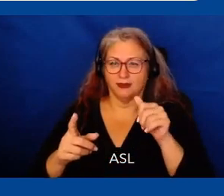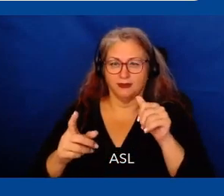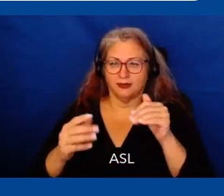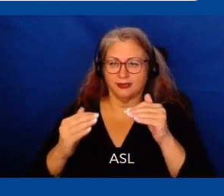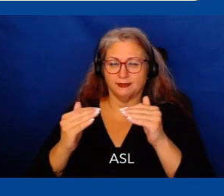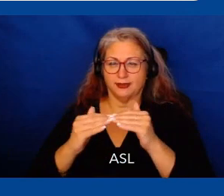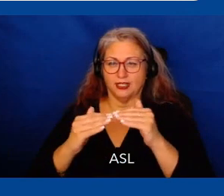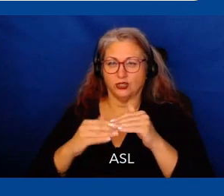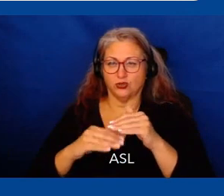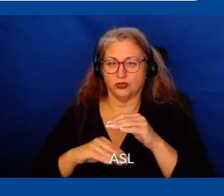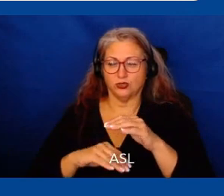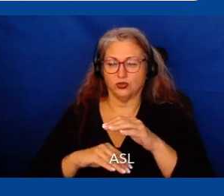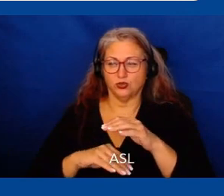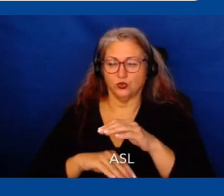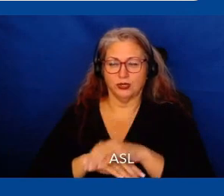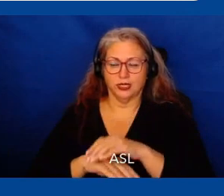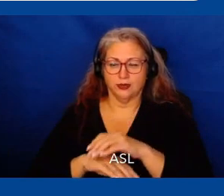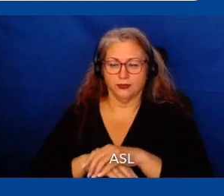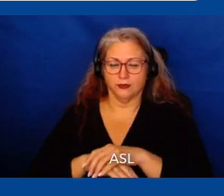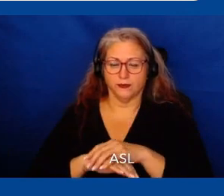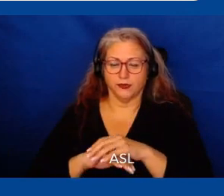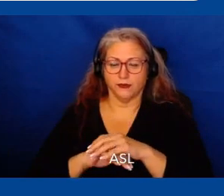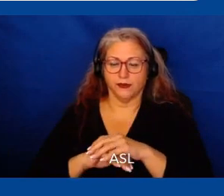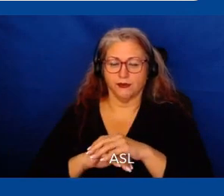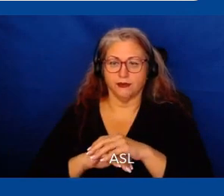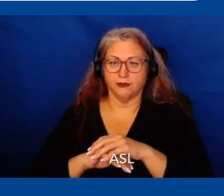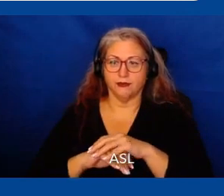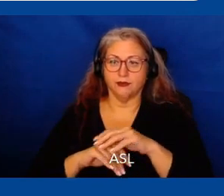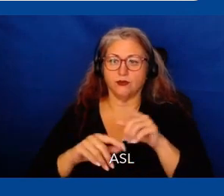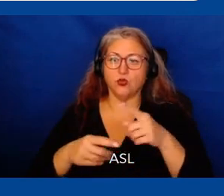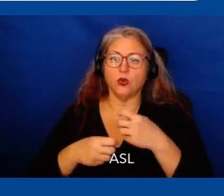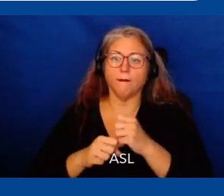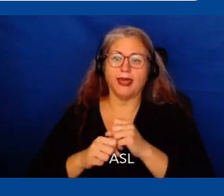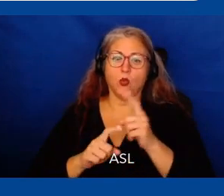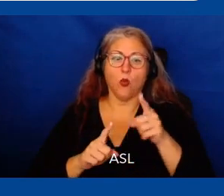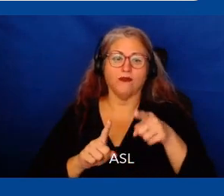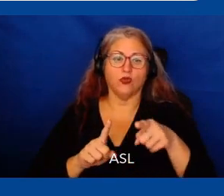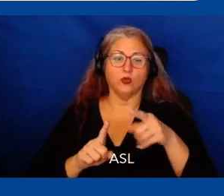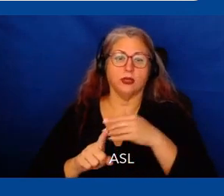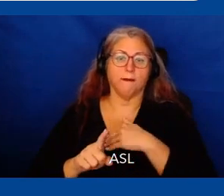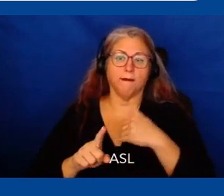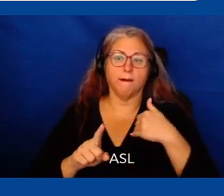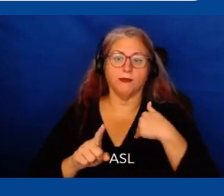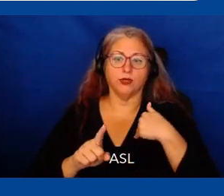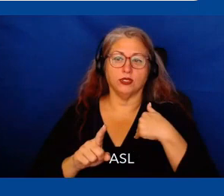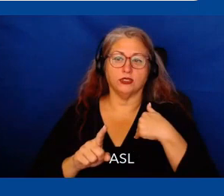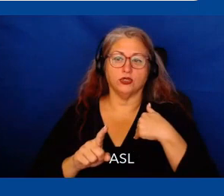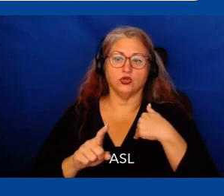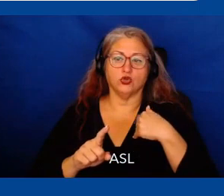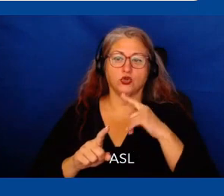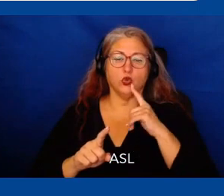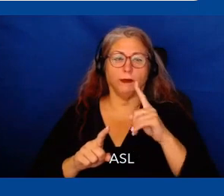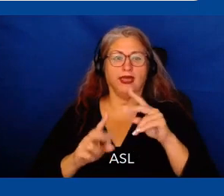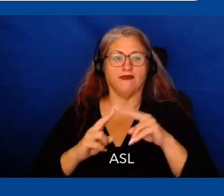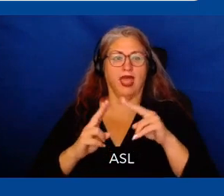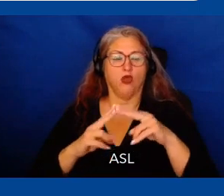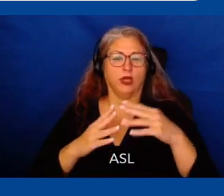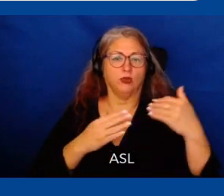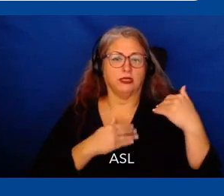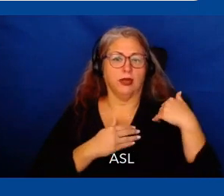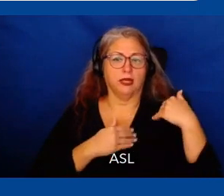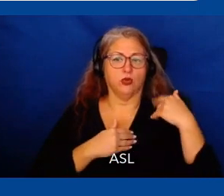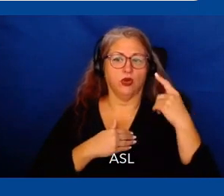English that expression works. But that made one of the members like very responsible for